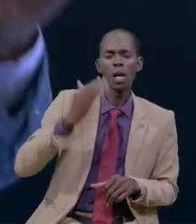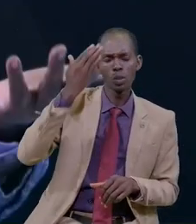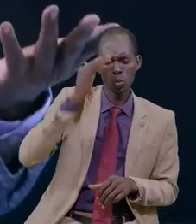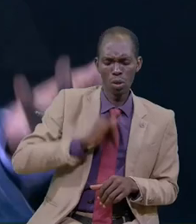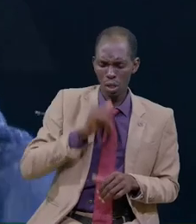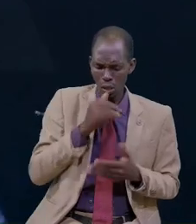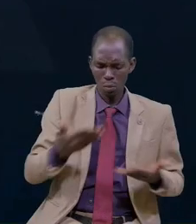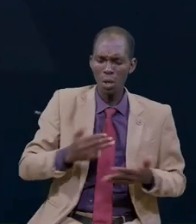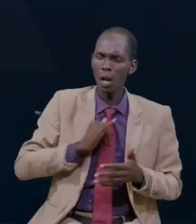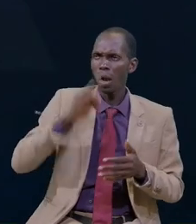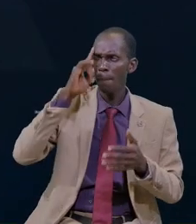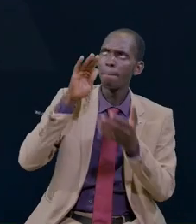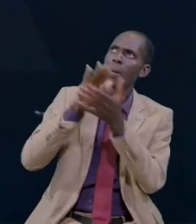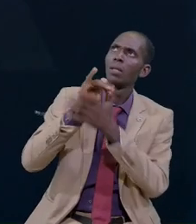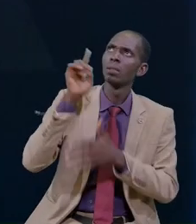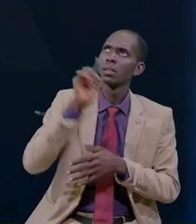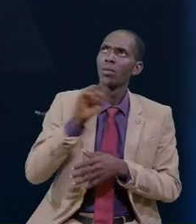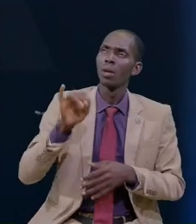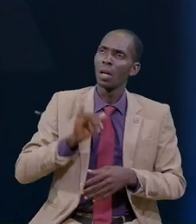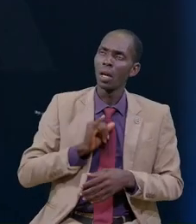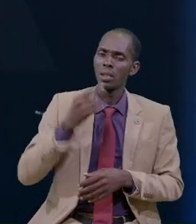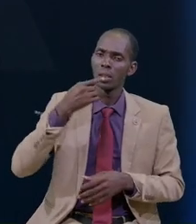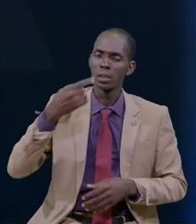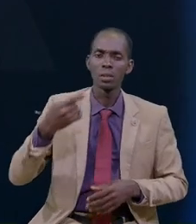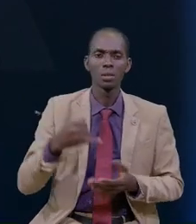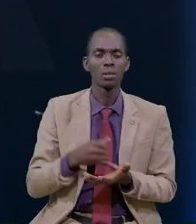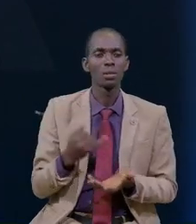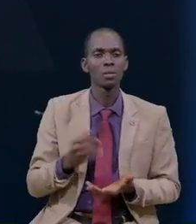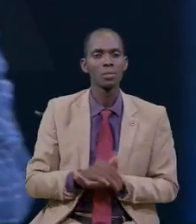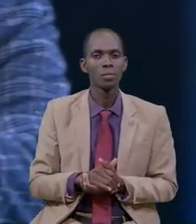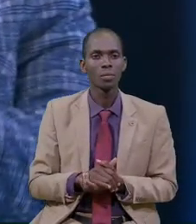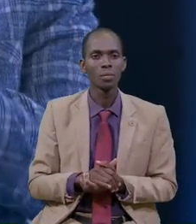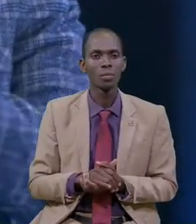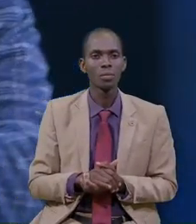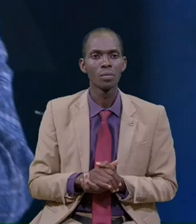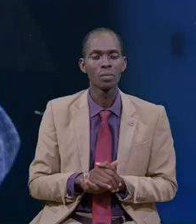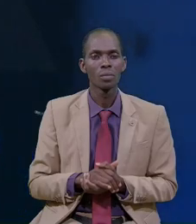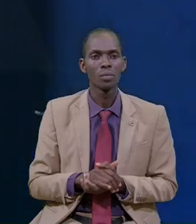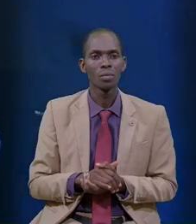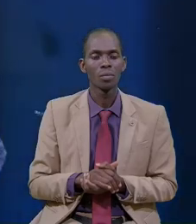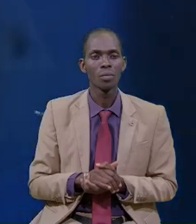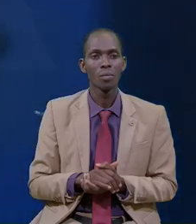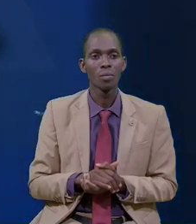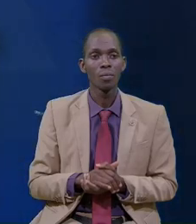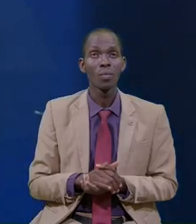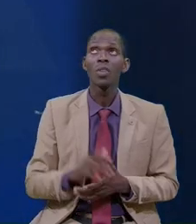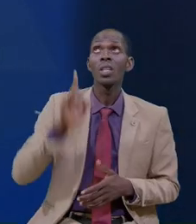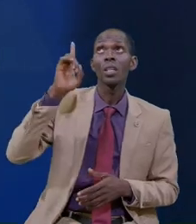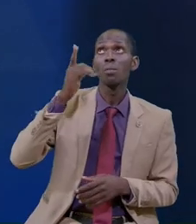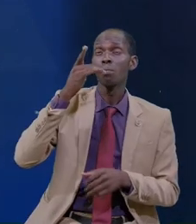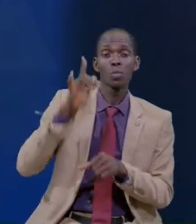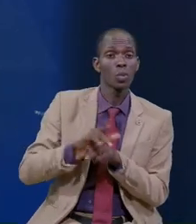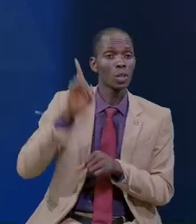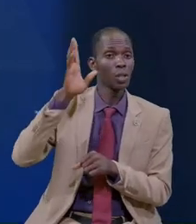believe, so I speak. Alors comment parlons-nous? Dieu a dit qu'il va me sauver, alors je suis là, je le dis et je he sais said, qu'il va me sauver. He will heal me, he